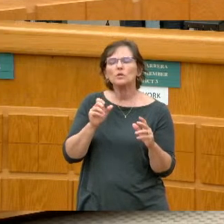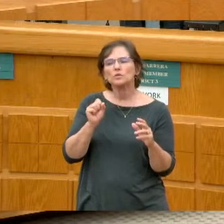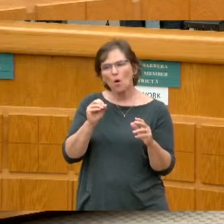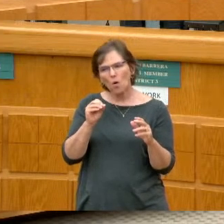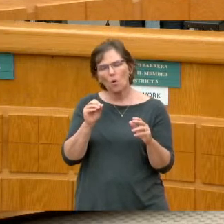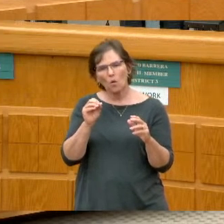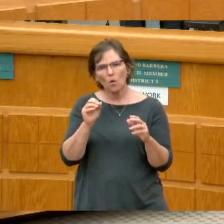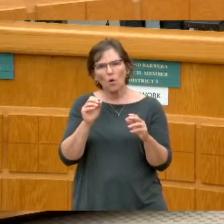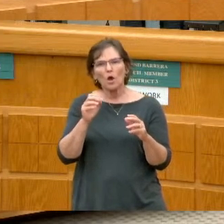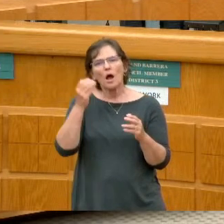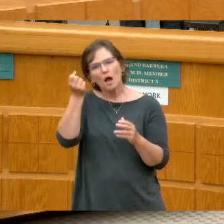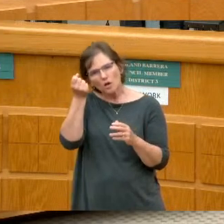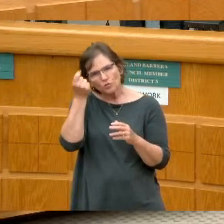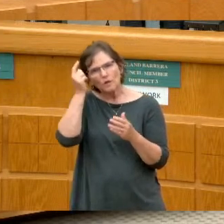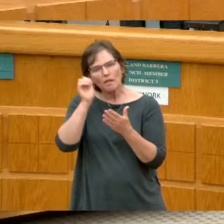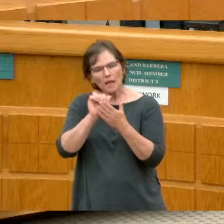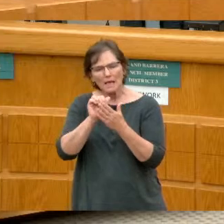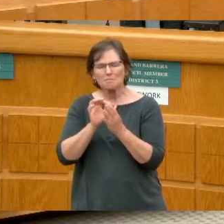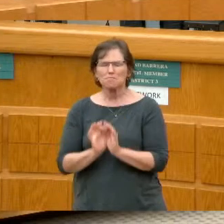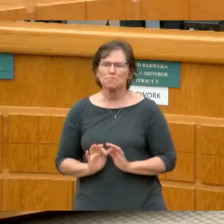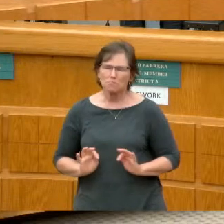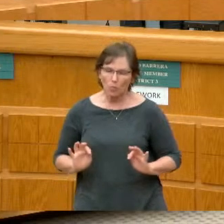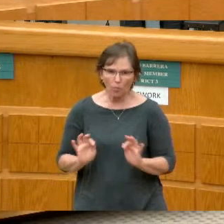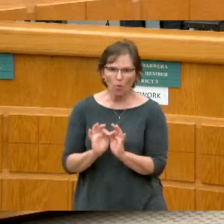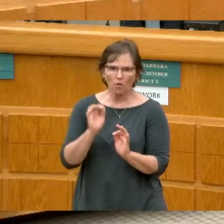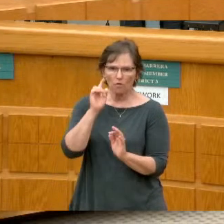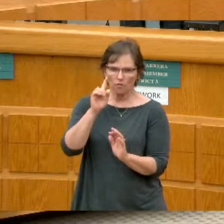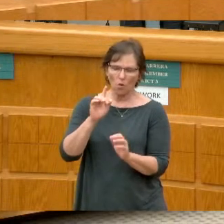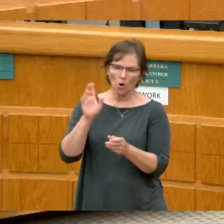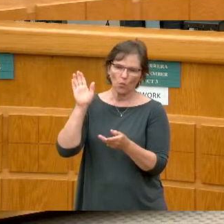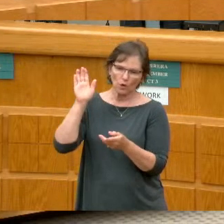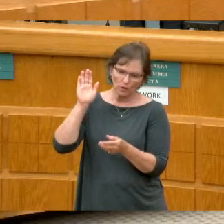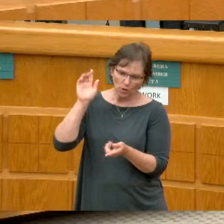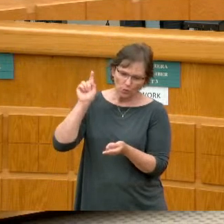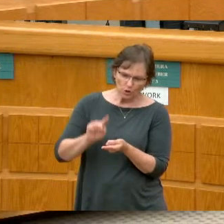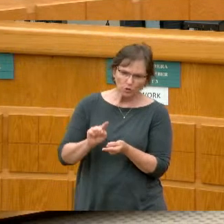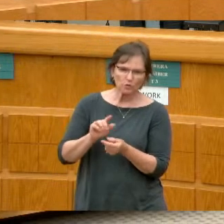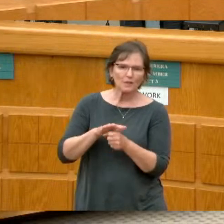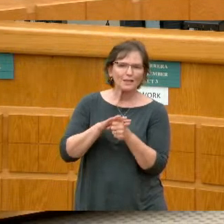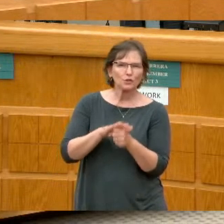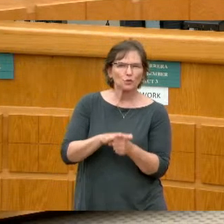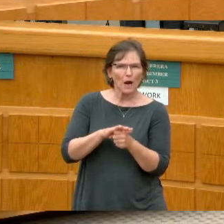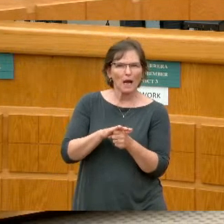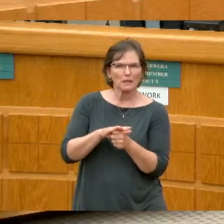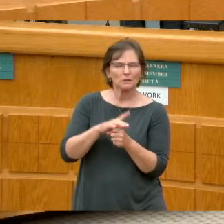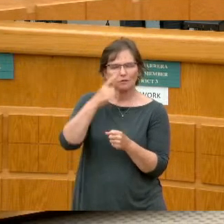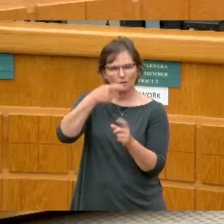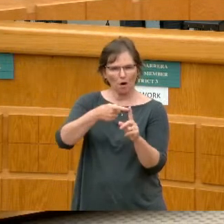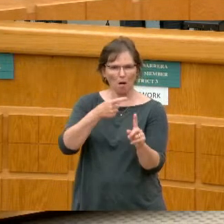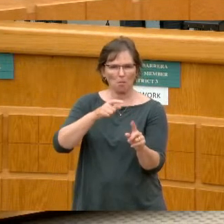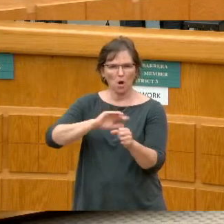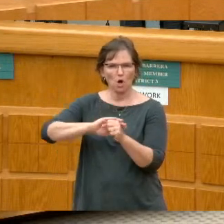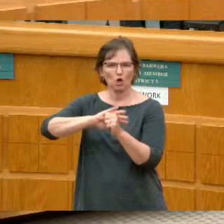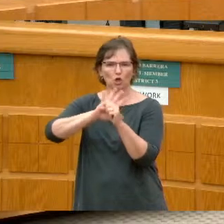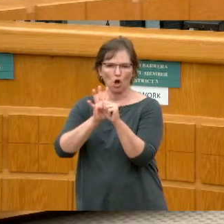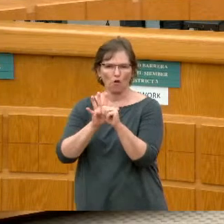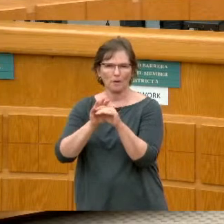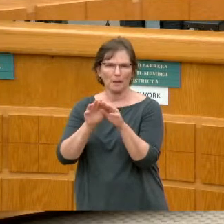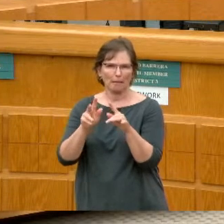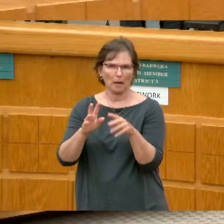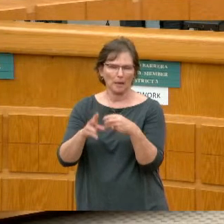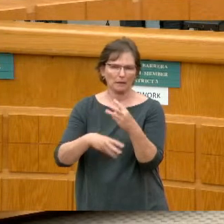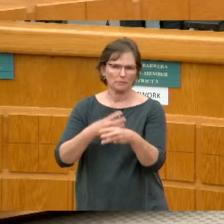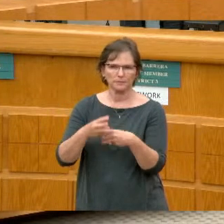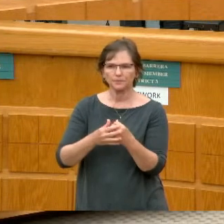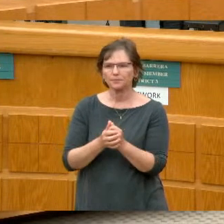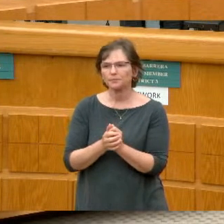your life, but it can also make you feel isolated and lonely often. It can increase our stress and anxiety by not having our human